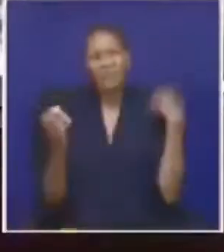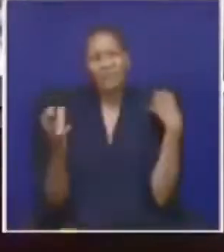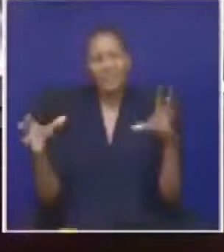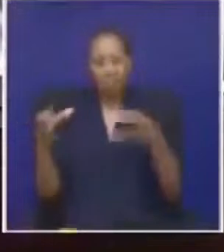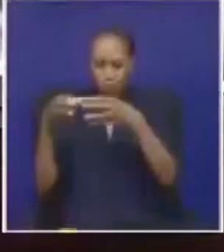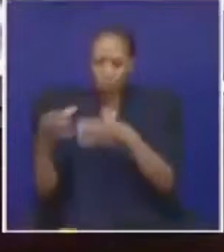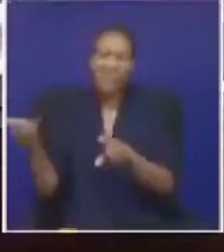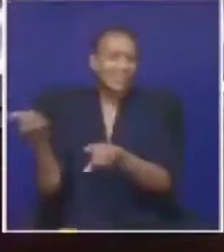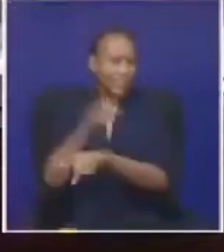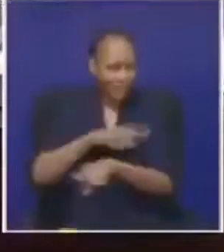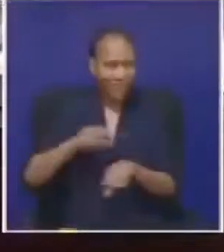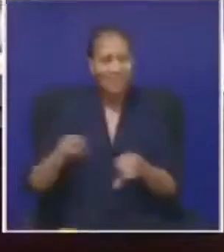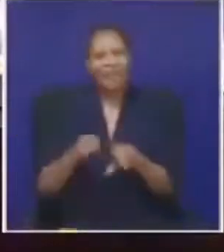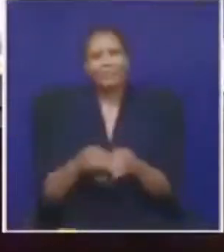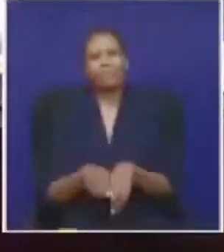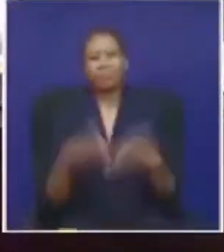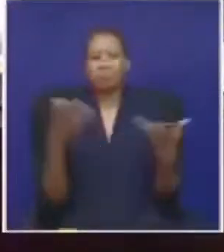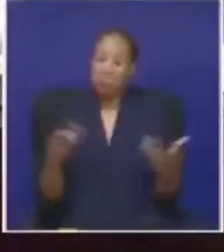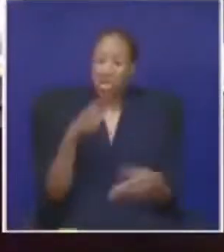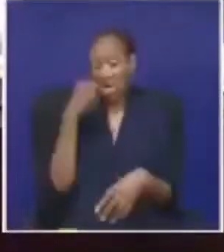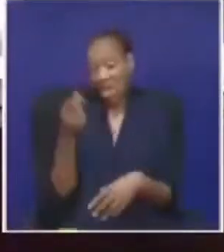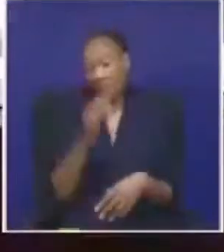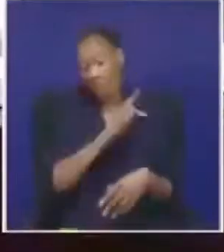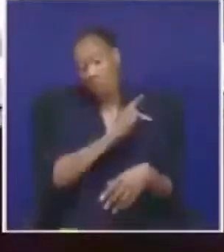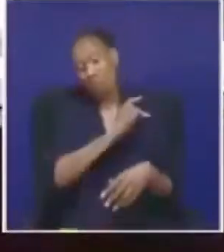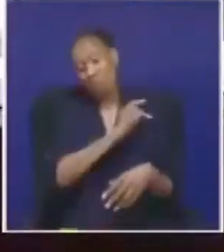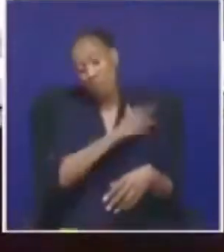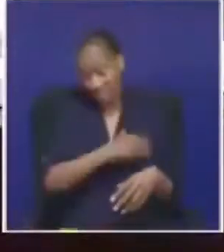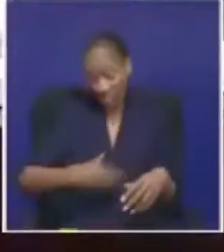even if you call it the Presidential Commission